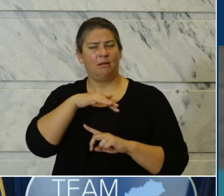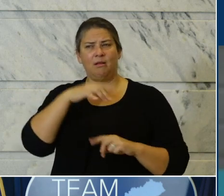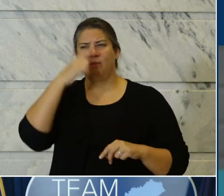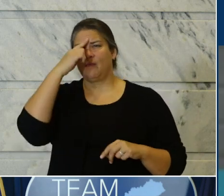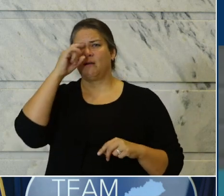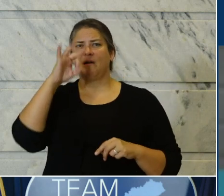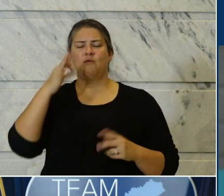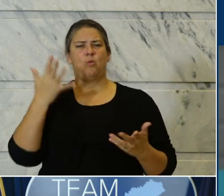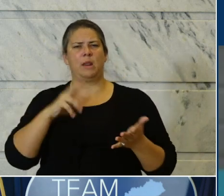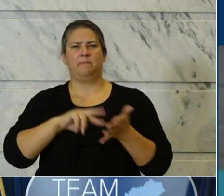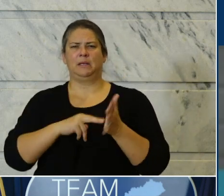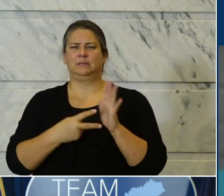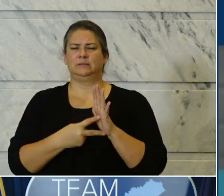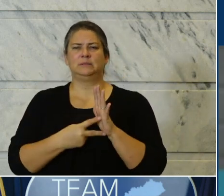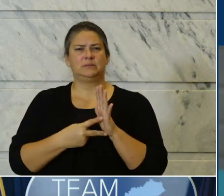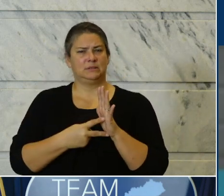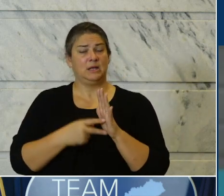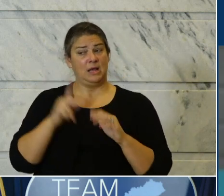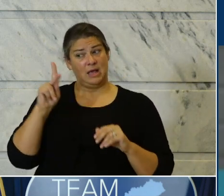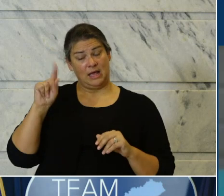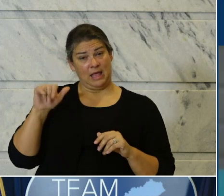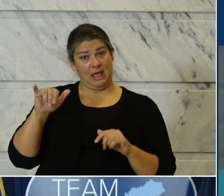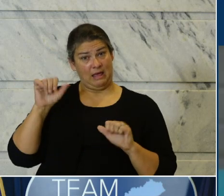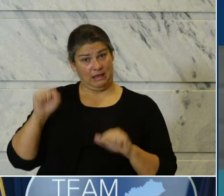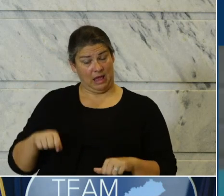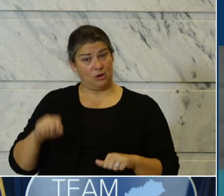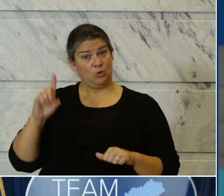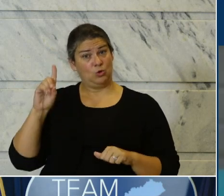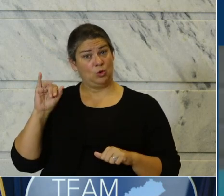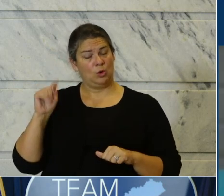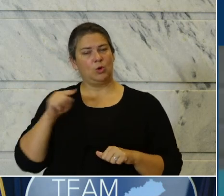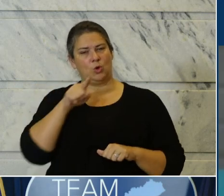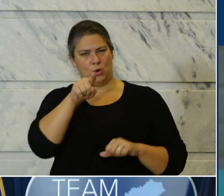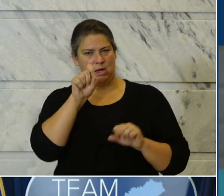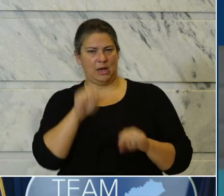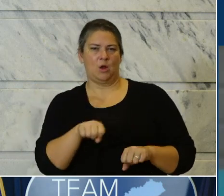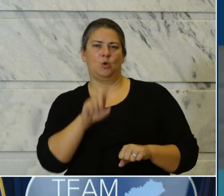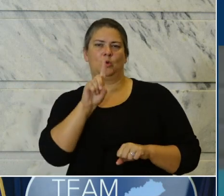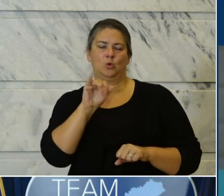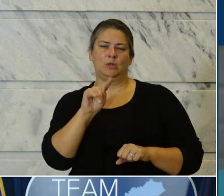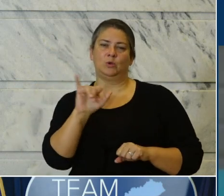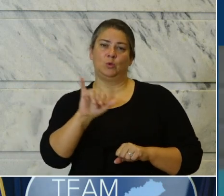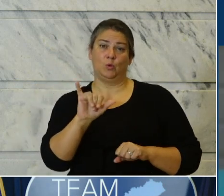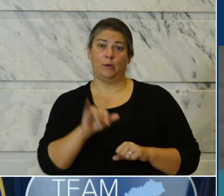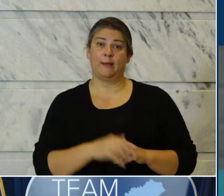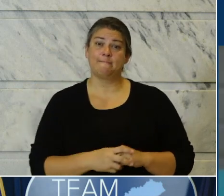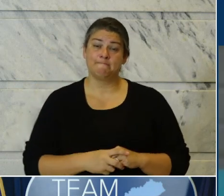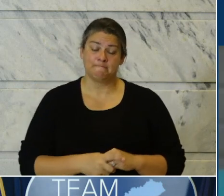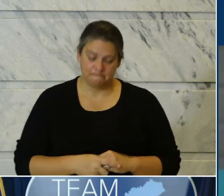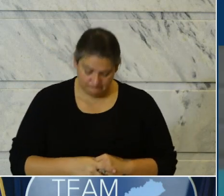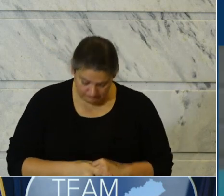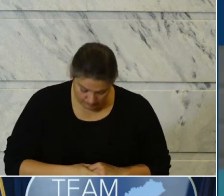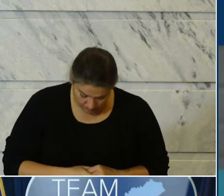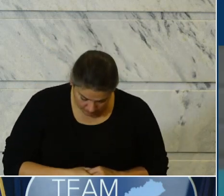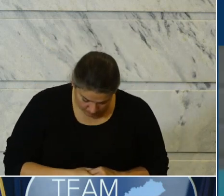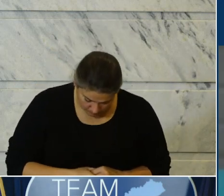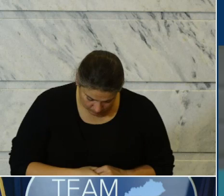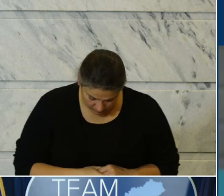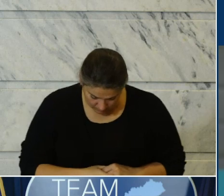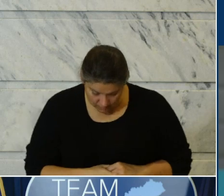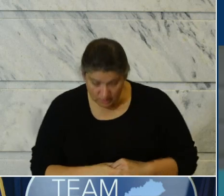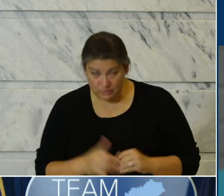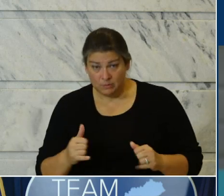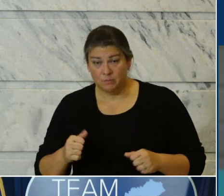about what this means. If Kay can do it, you can do it too. All right, next up